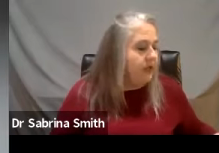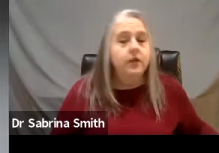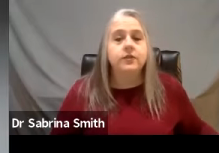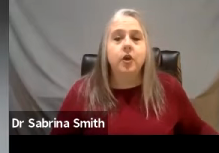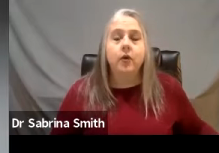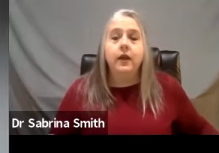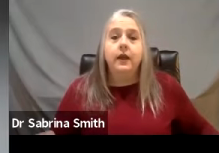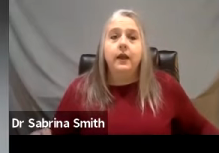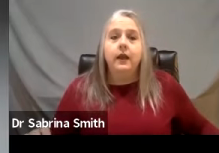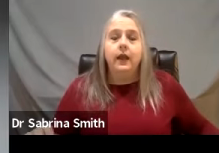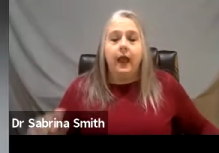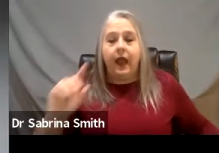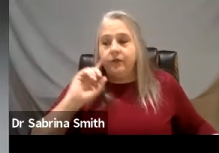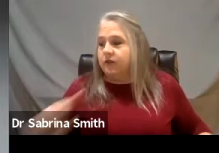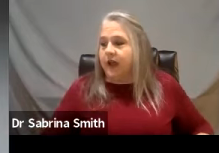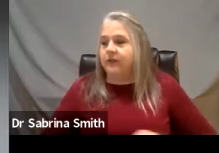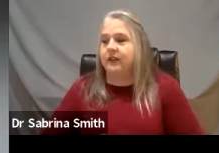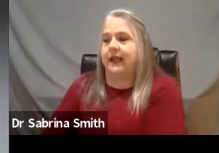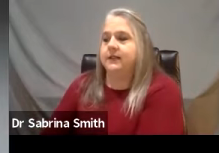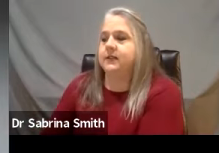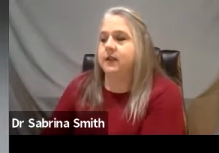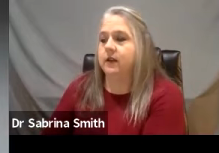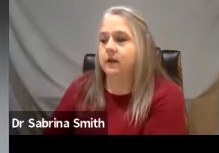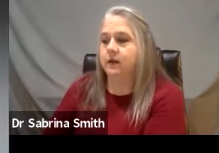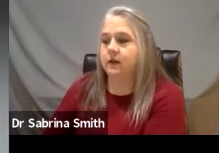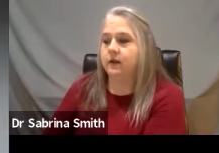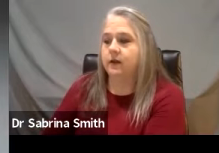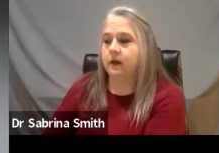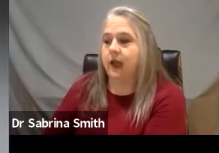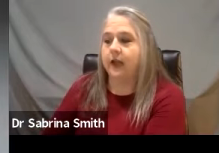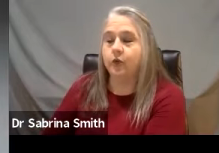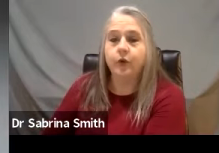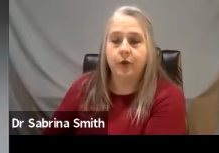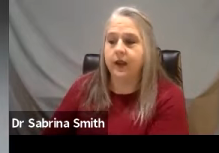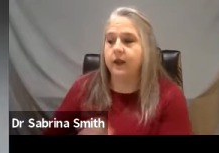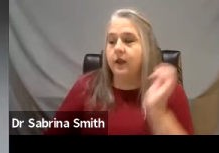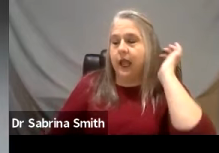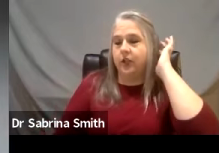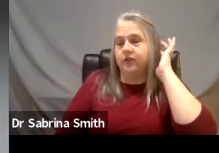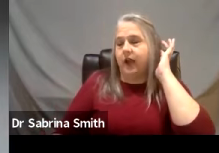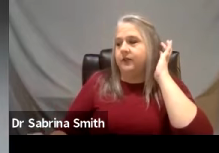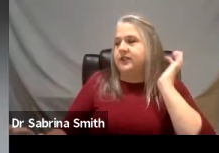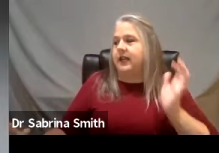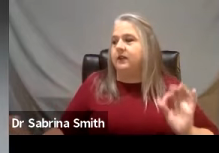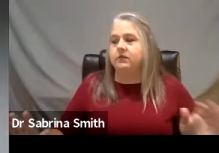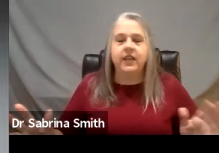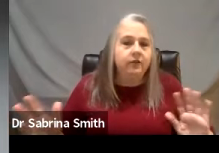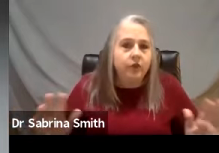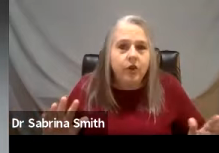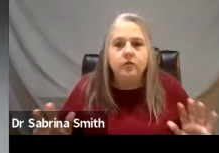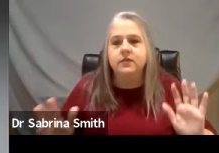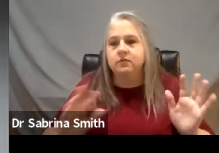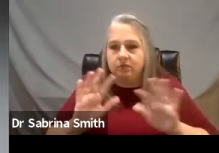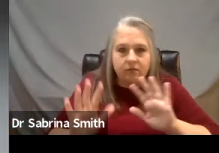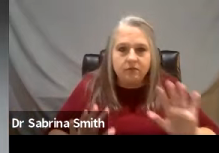Okay, so after you've kind of glanced at your rubric and you've kind of taken a